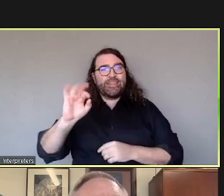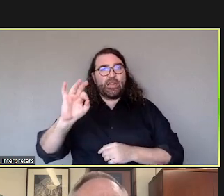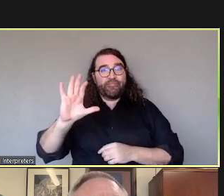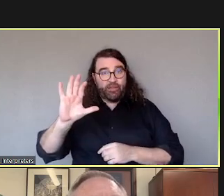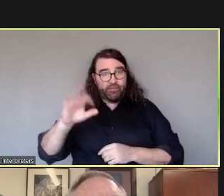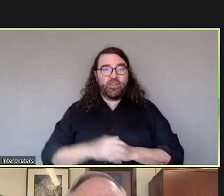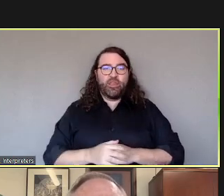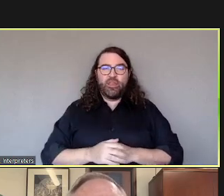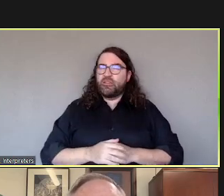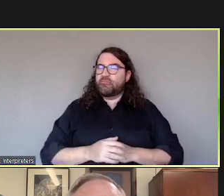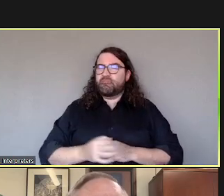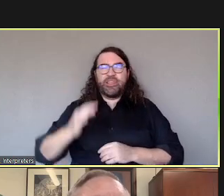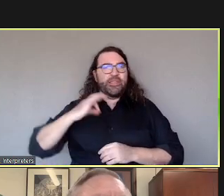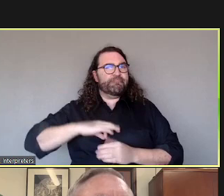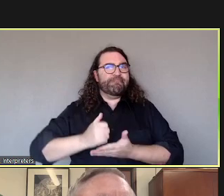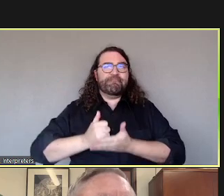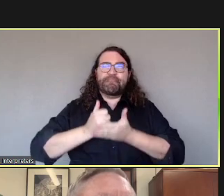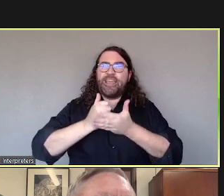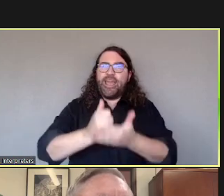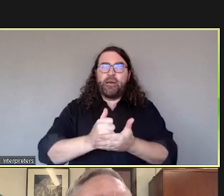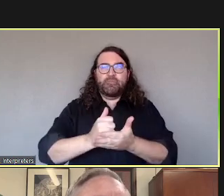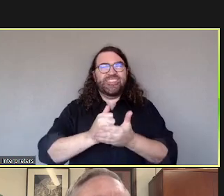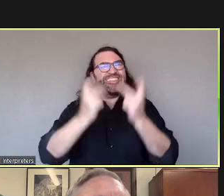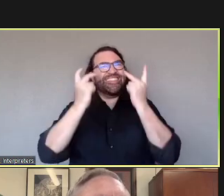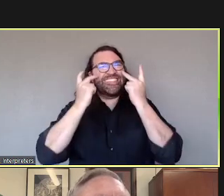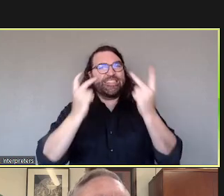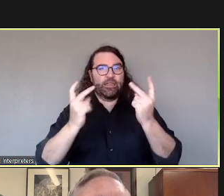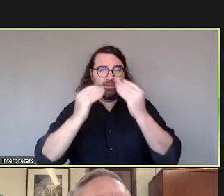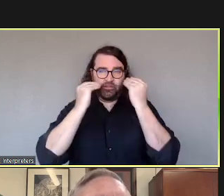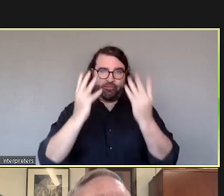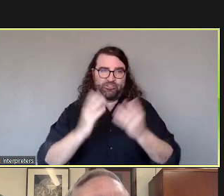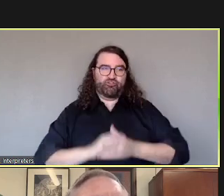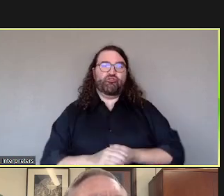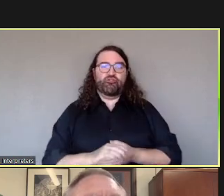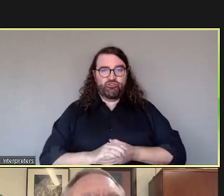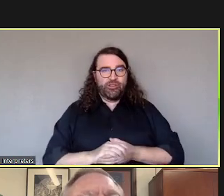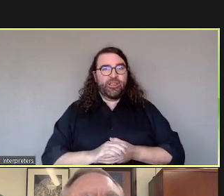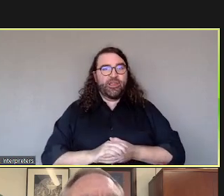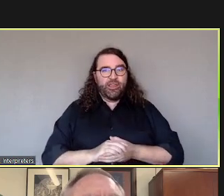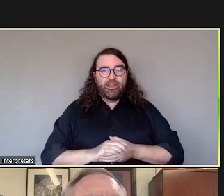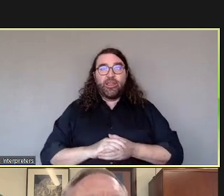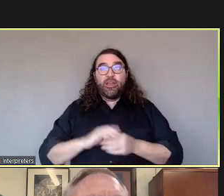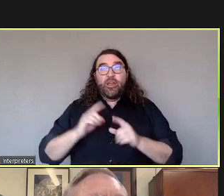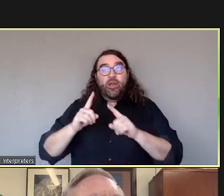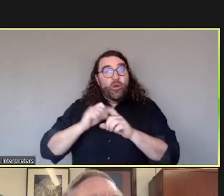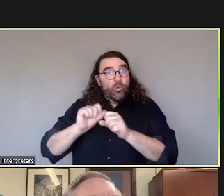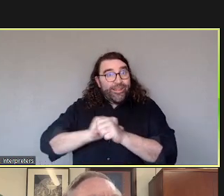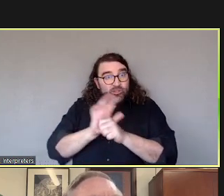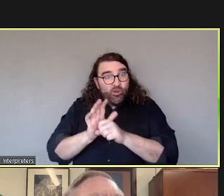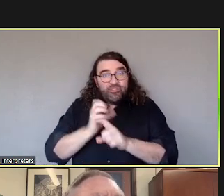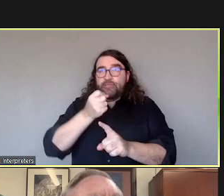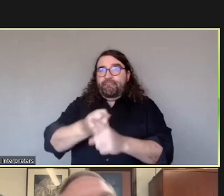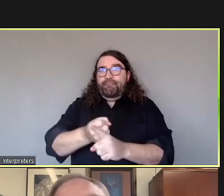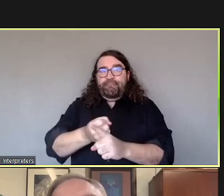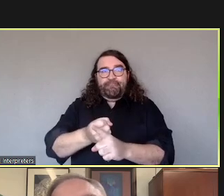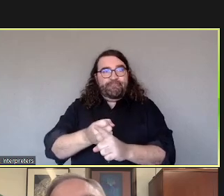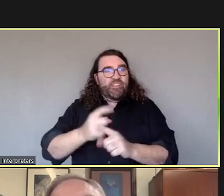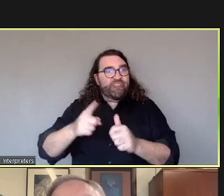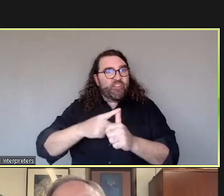And, I think the first 3 months of the pandemic, I dreamed one day we would